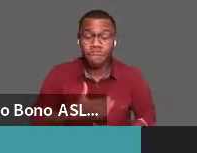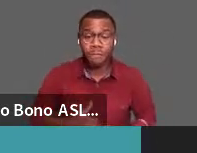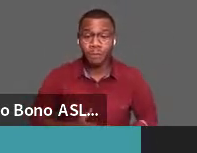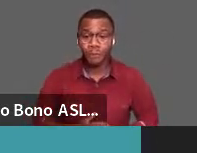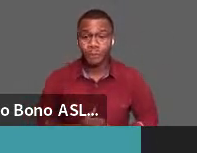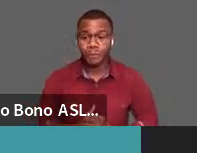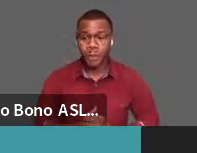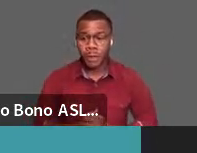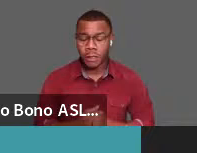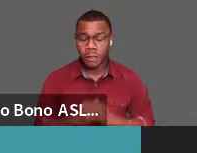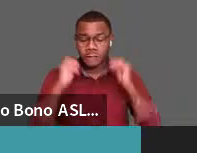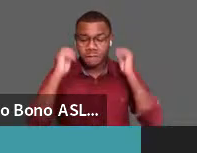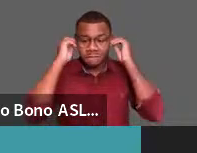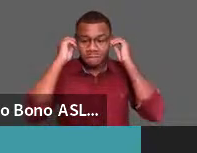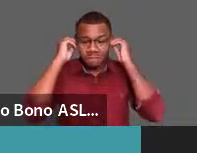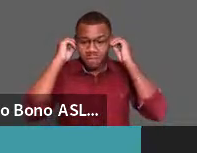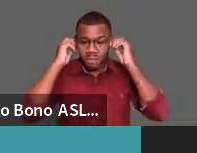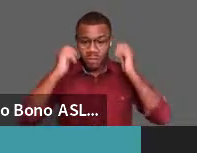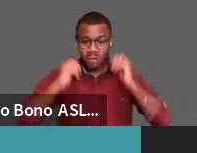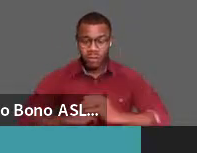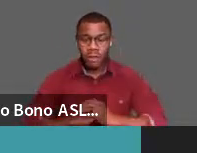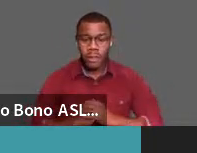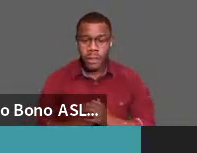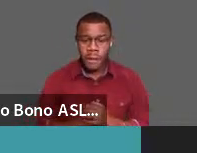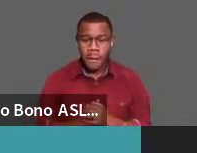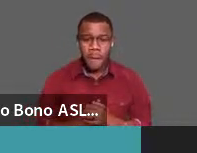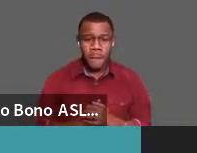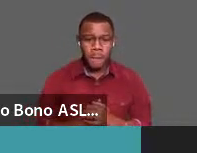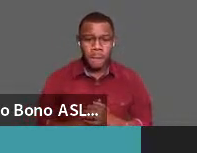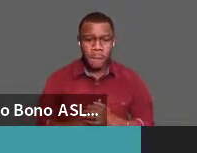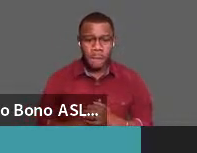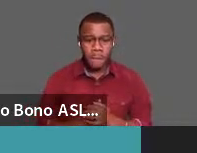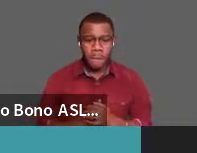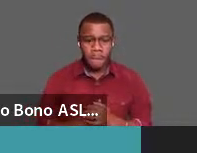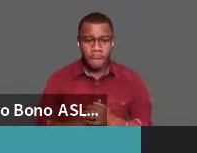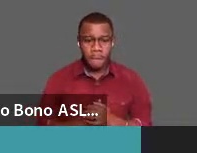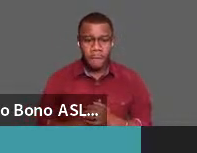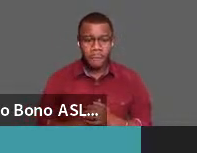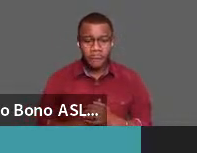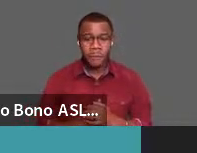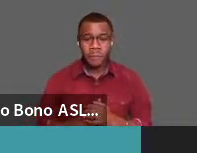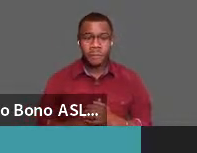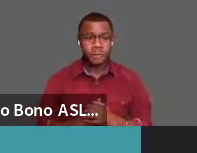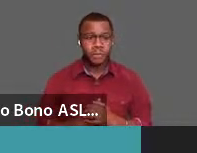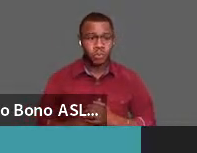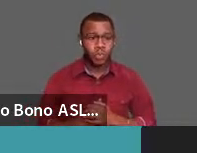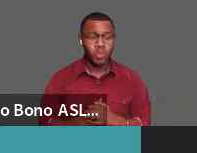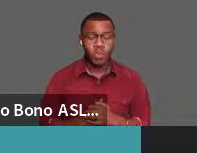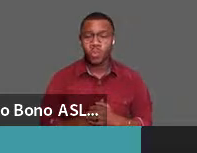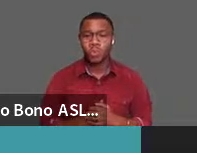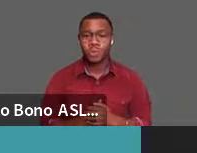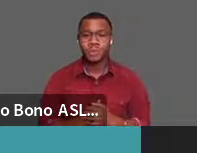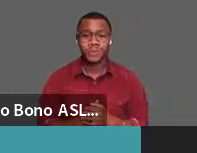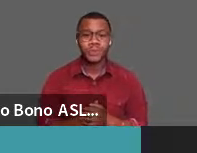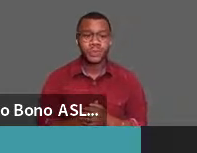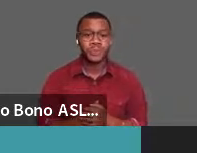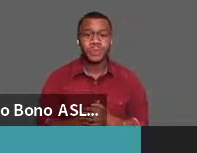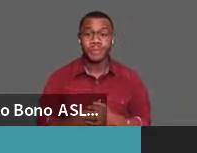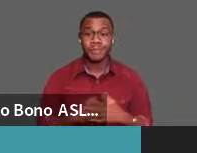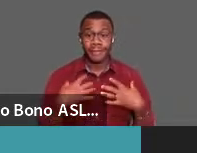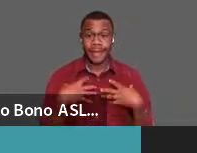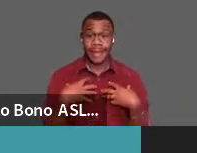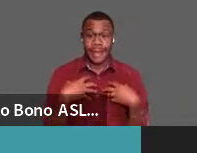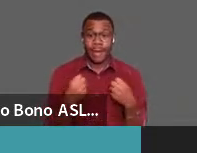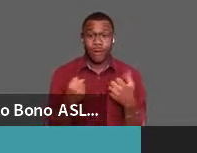I wanted to talk a little bit about some of the things that were happening around health priorities. And we heard from many